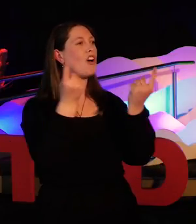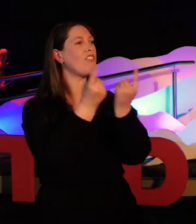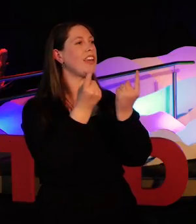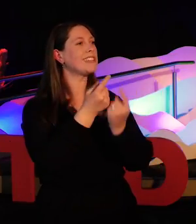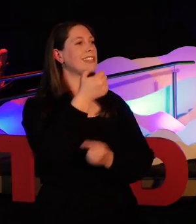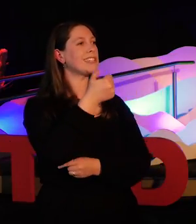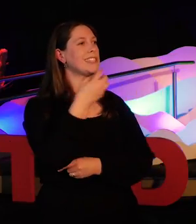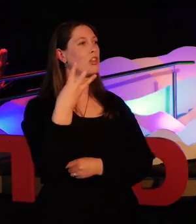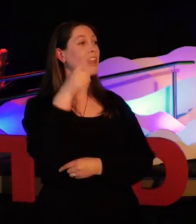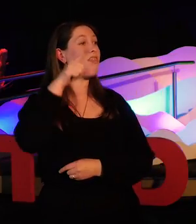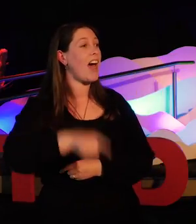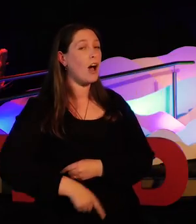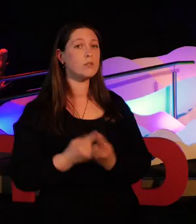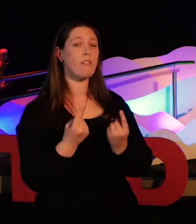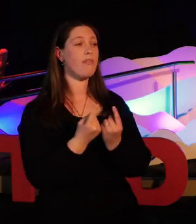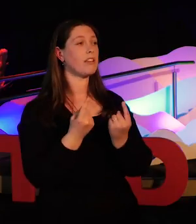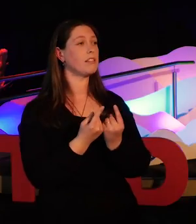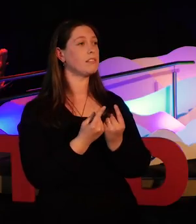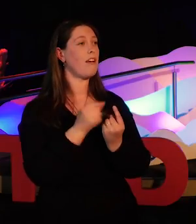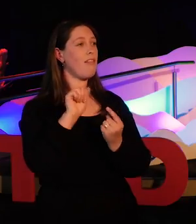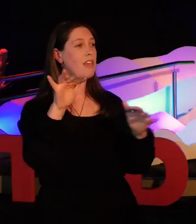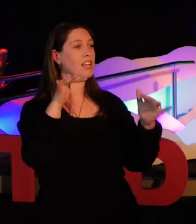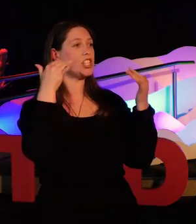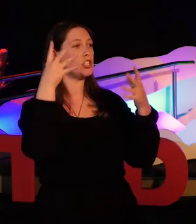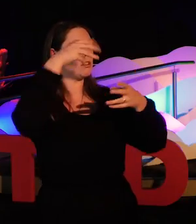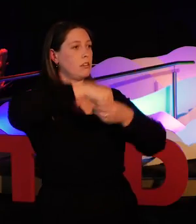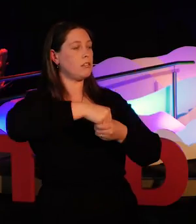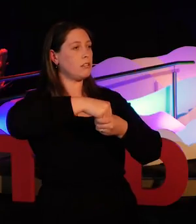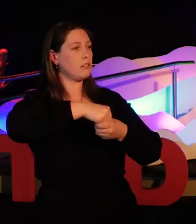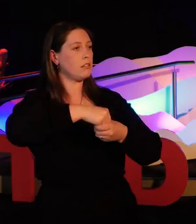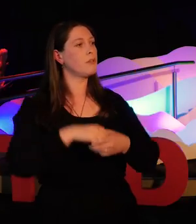things. 63,000 things got their attention.